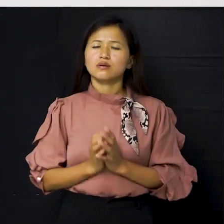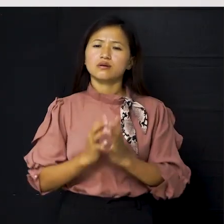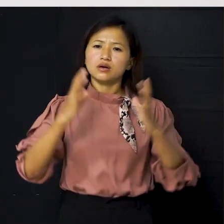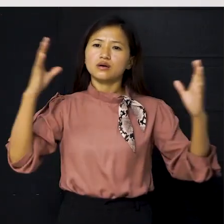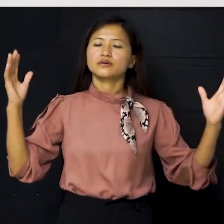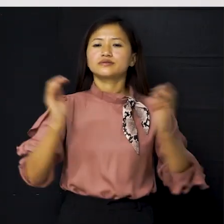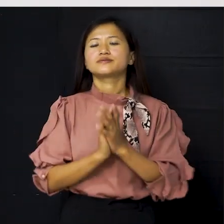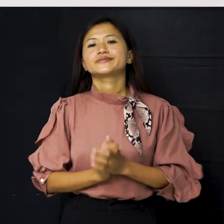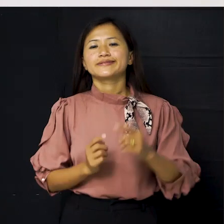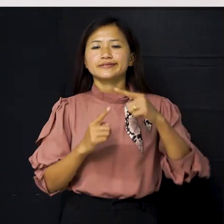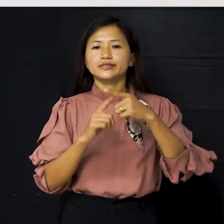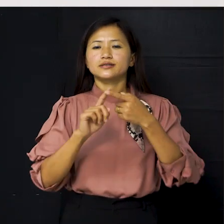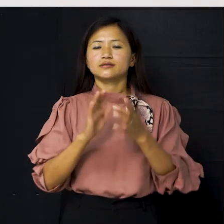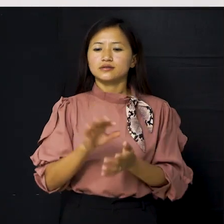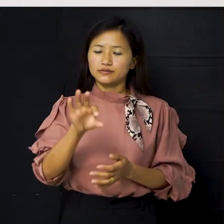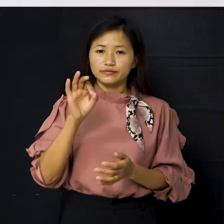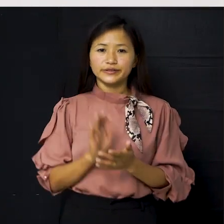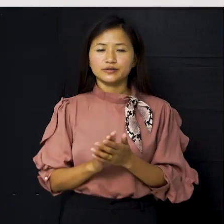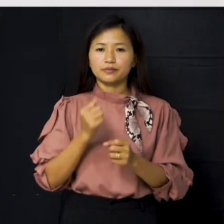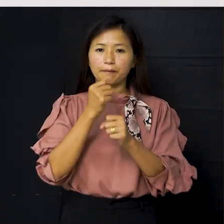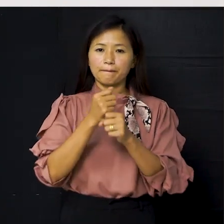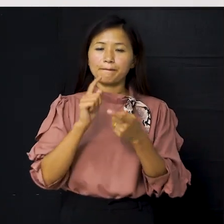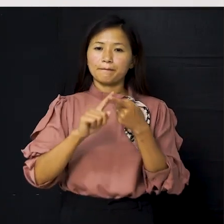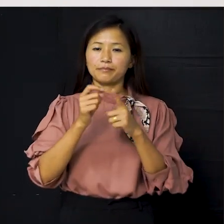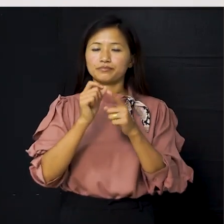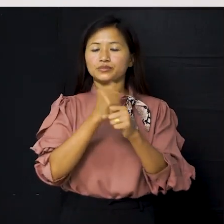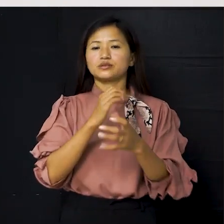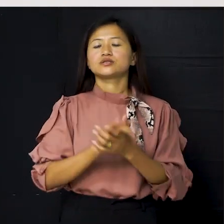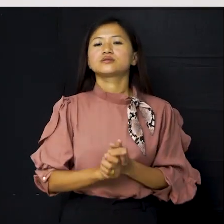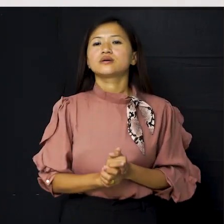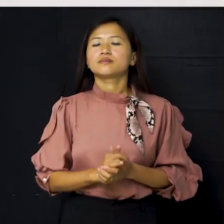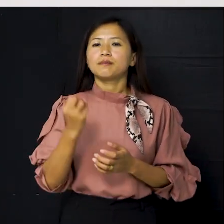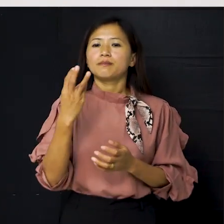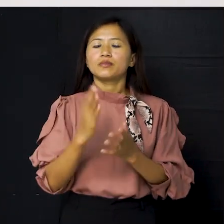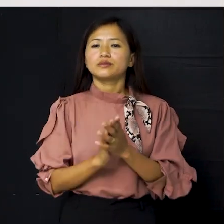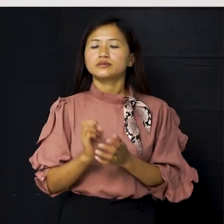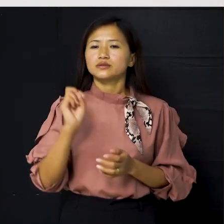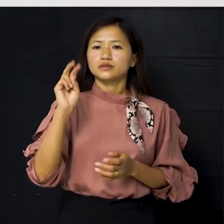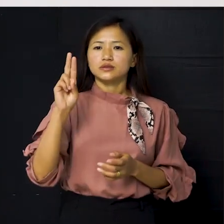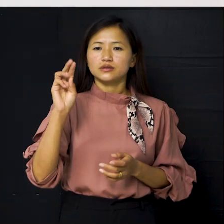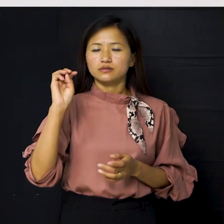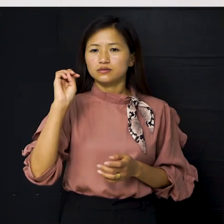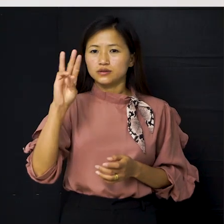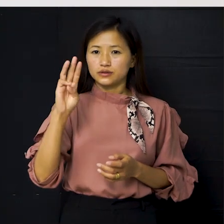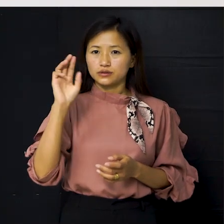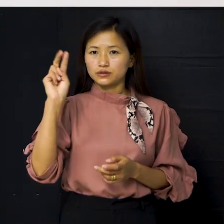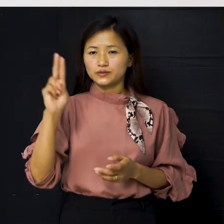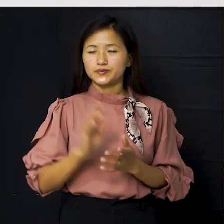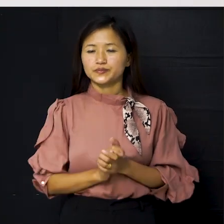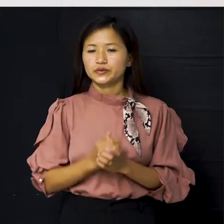attacks. You can find it in page number 32 in your left hand side. You can see